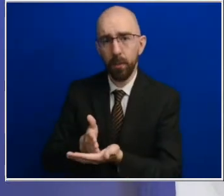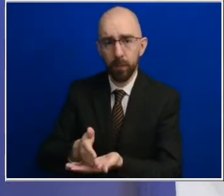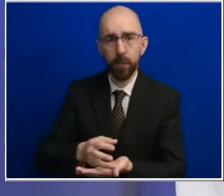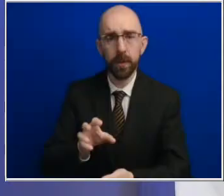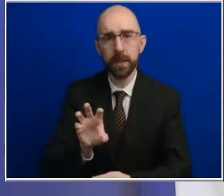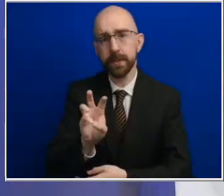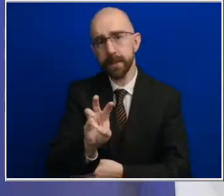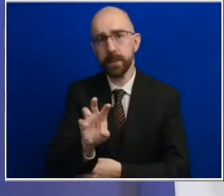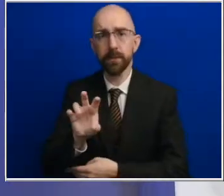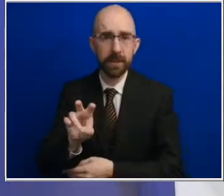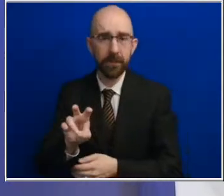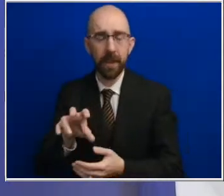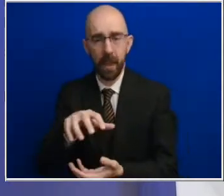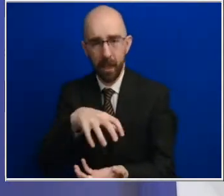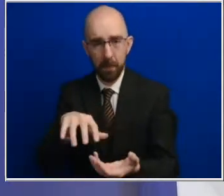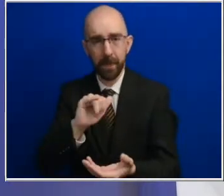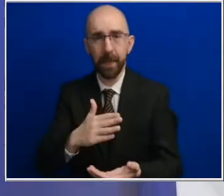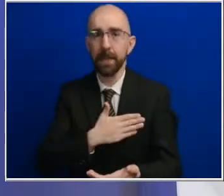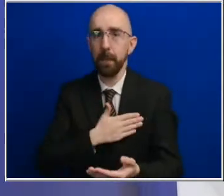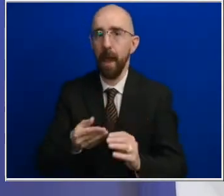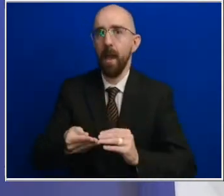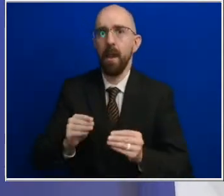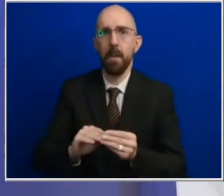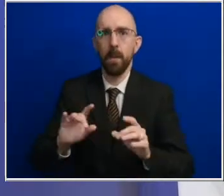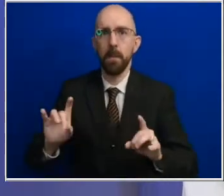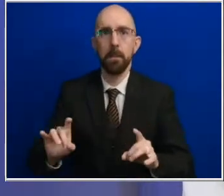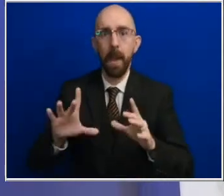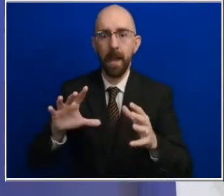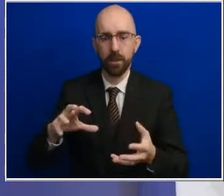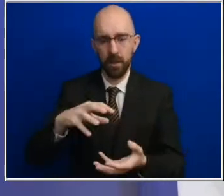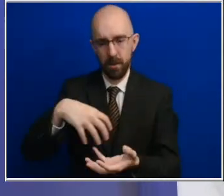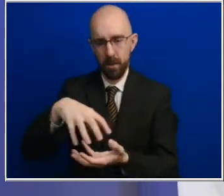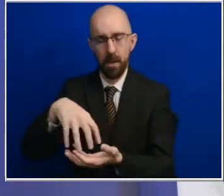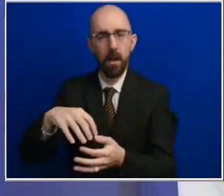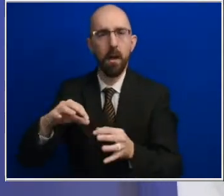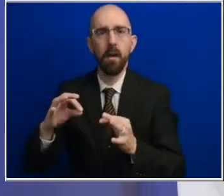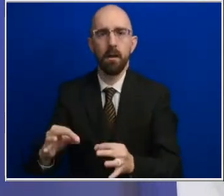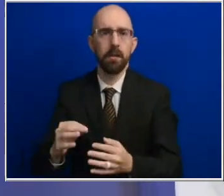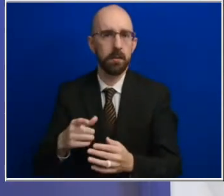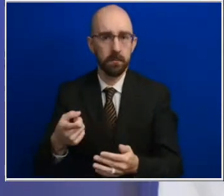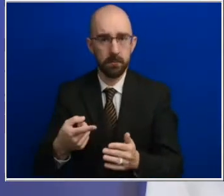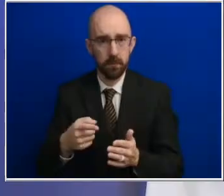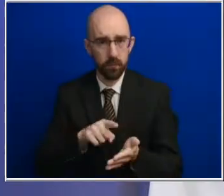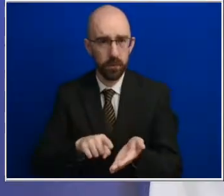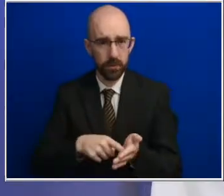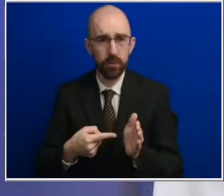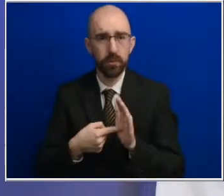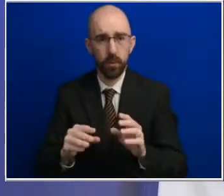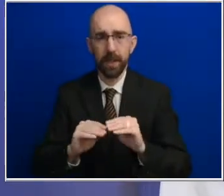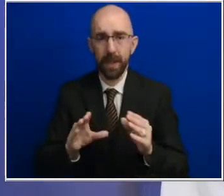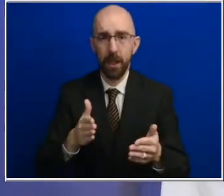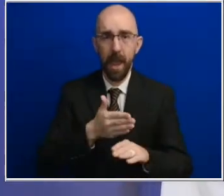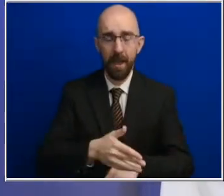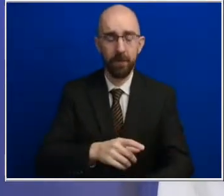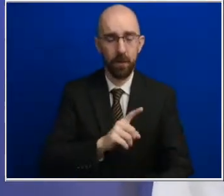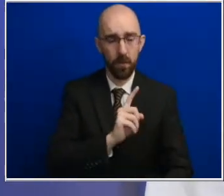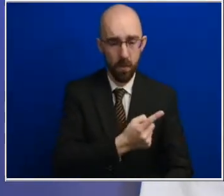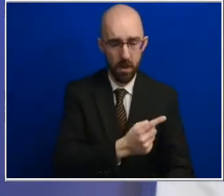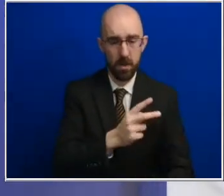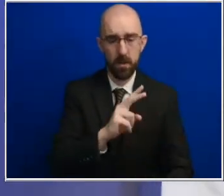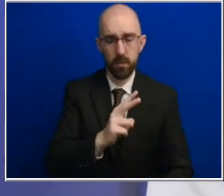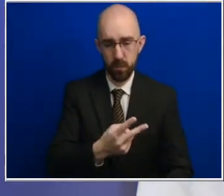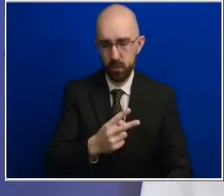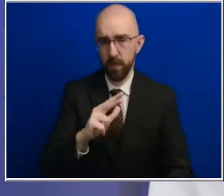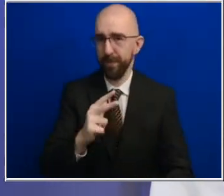that's going to be my magic combination. And the truth is, the research shows that very clearly after that 3rd medicine, less than 1% of people are seizure free.